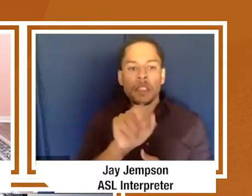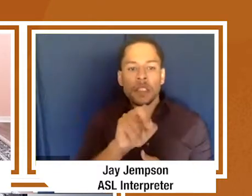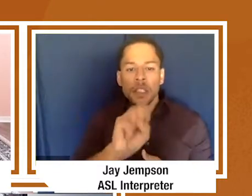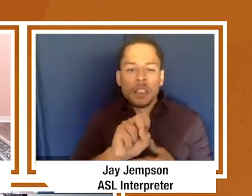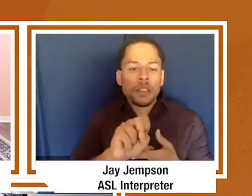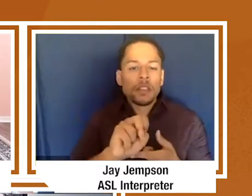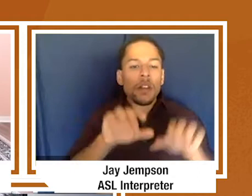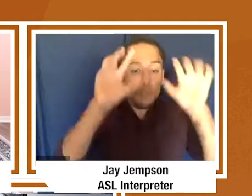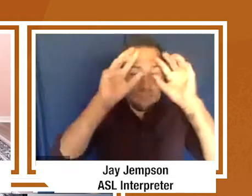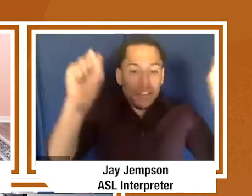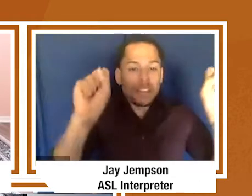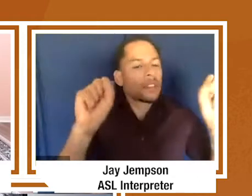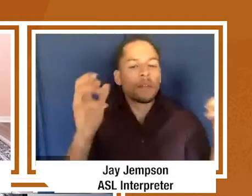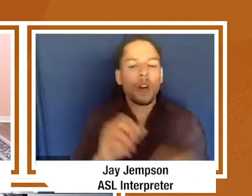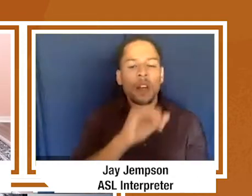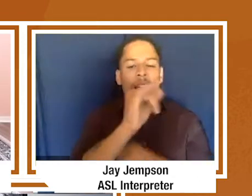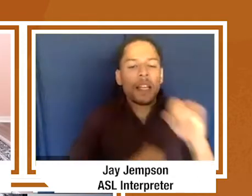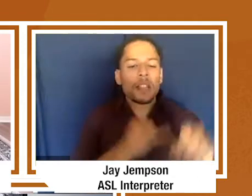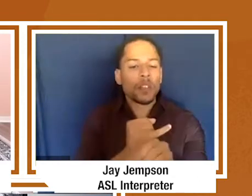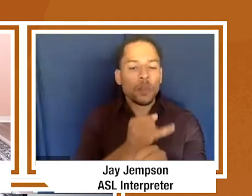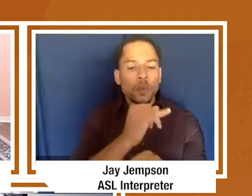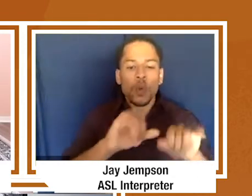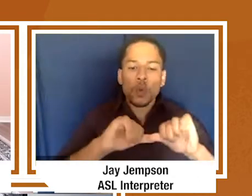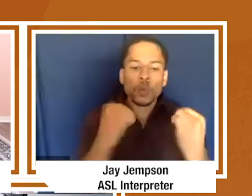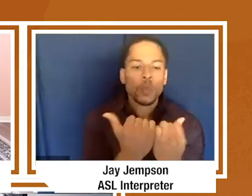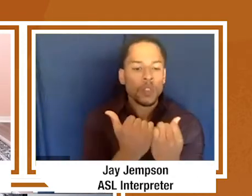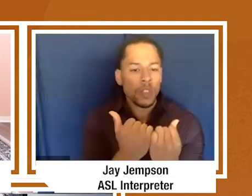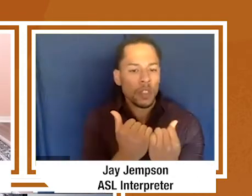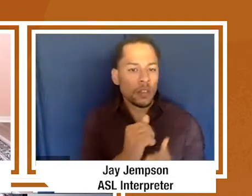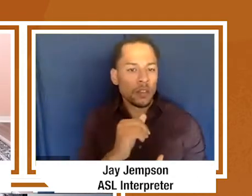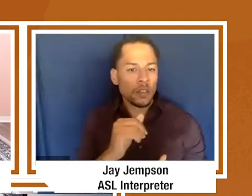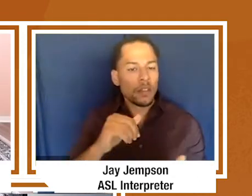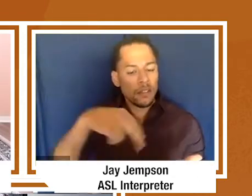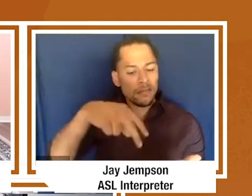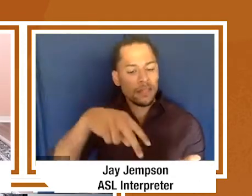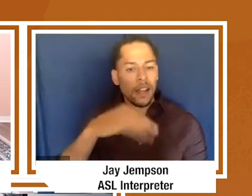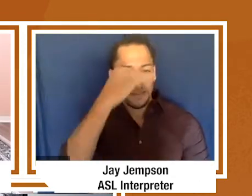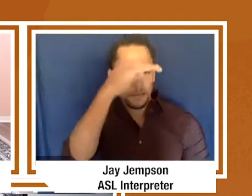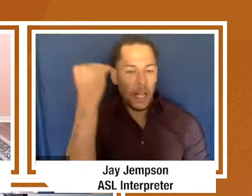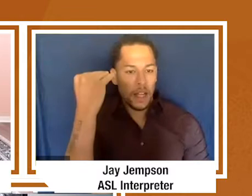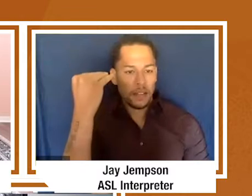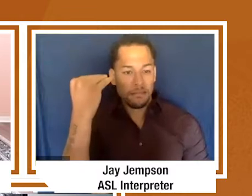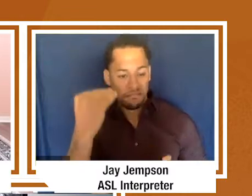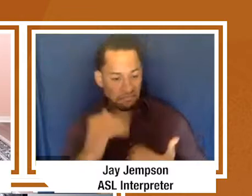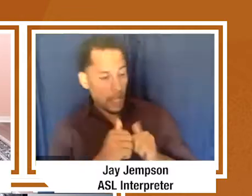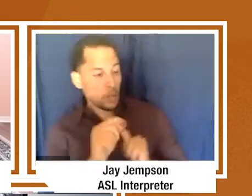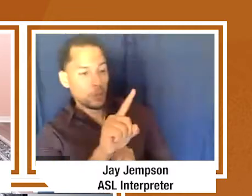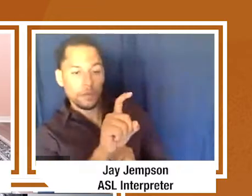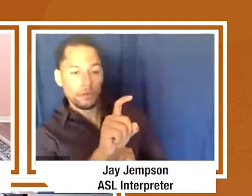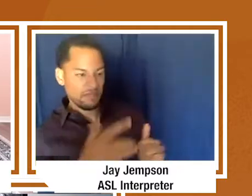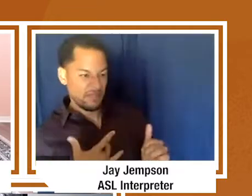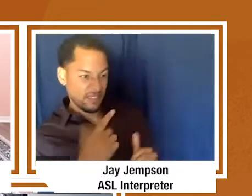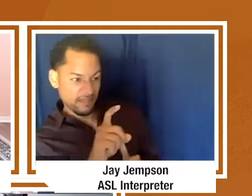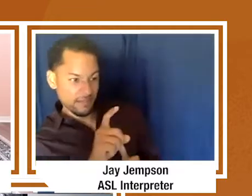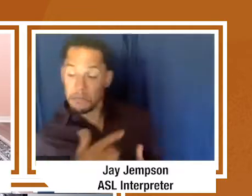the International Association of Blacks in Dance. How are you feeling today? Toran, I'm feeling good today. Okay. It's